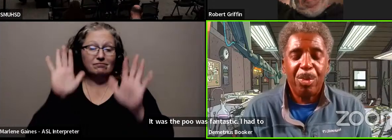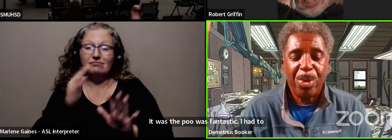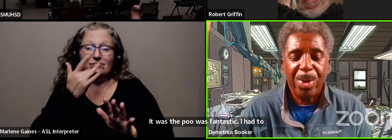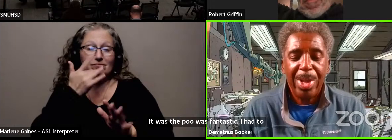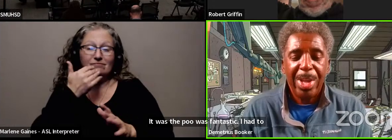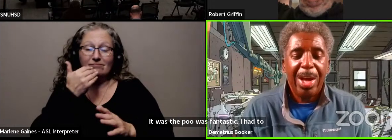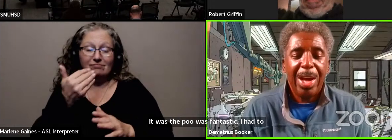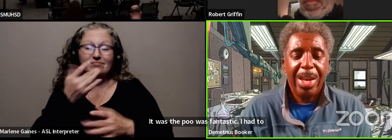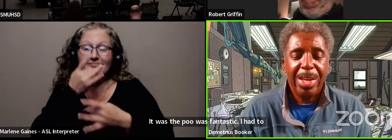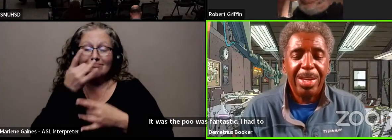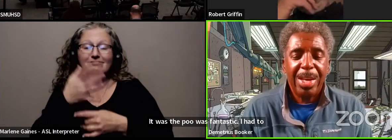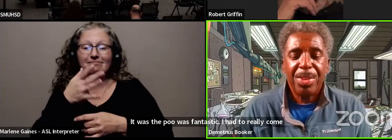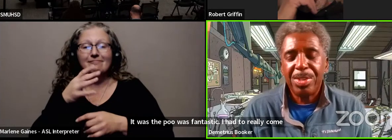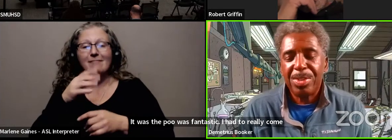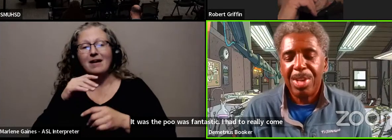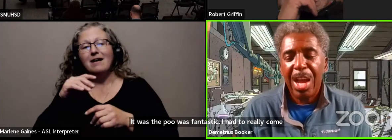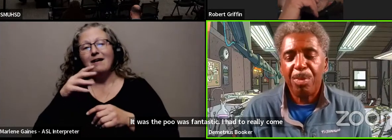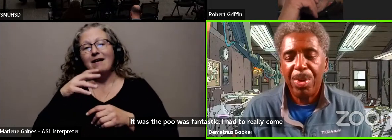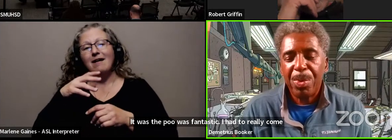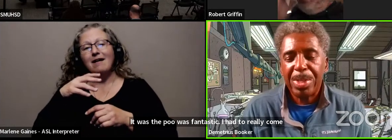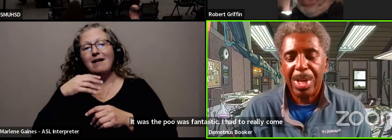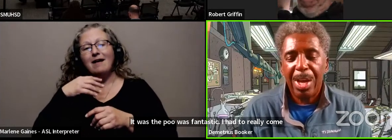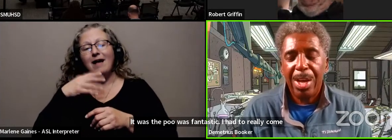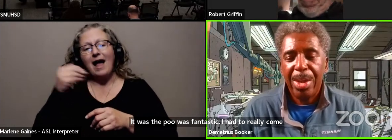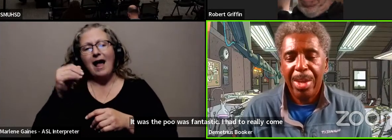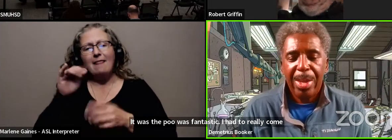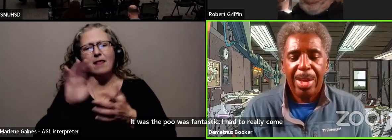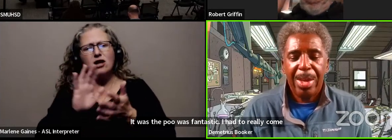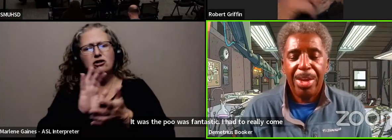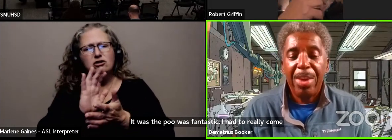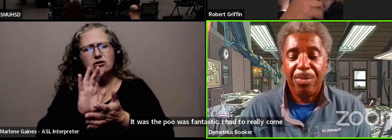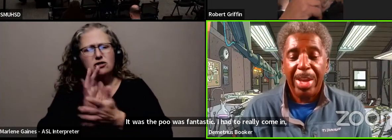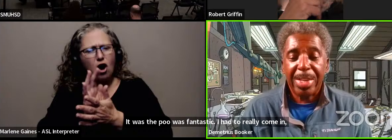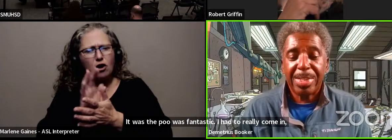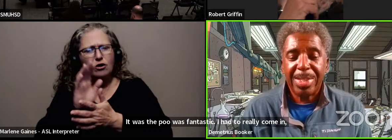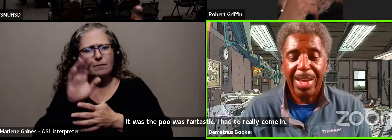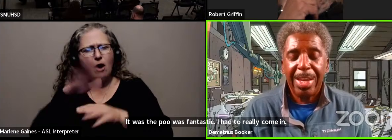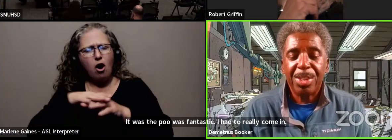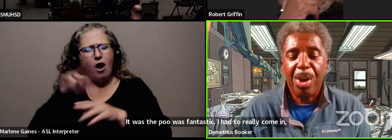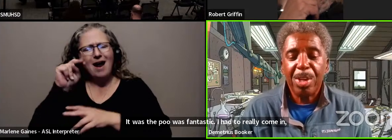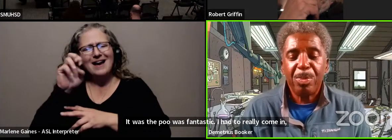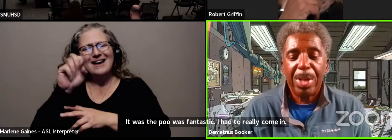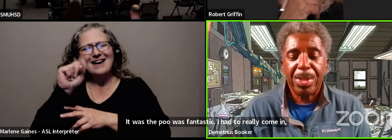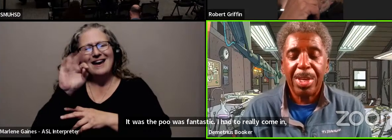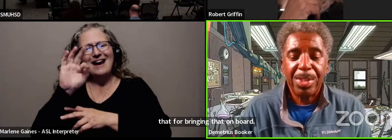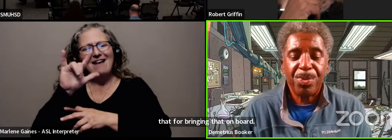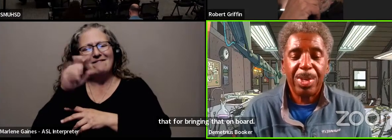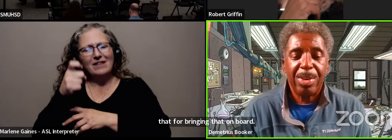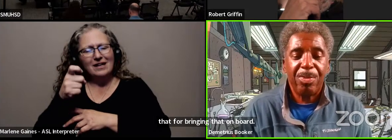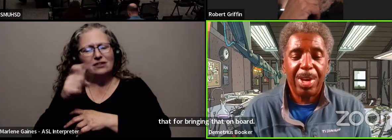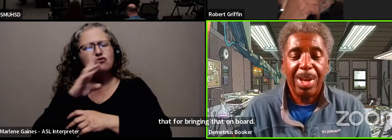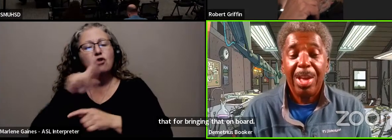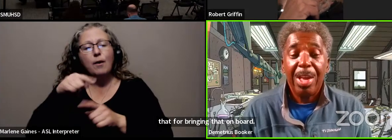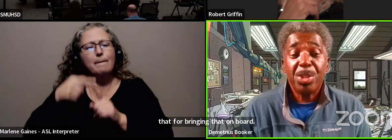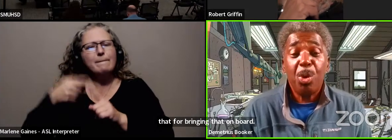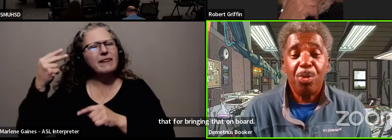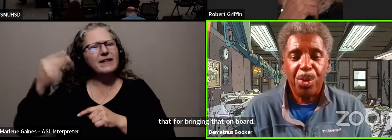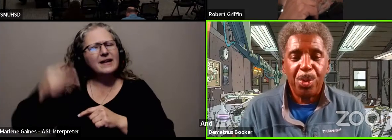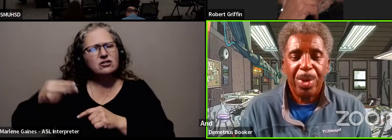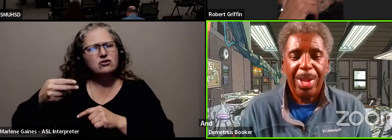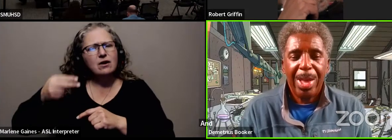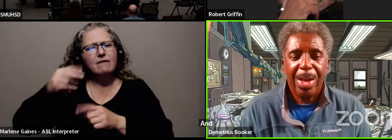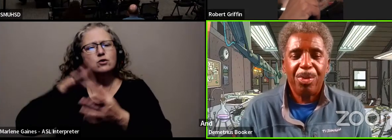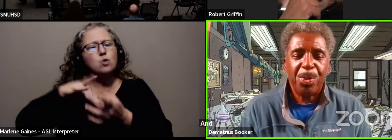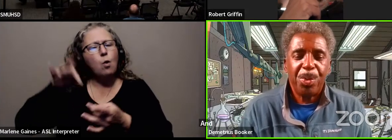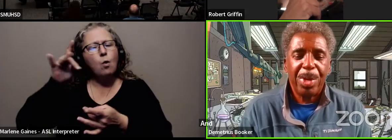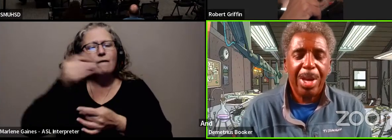bringing that on board. This documentary, it's on Netflix, and it talks about the history of soul